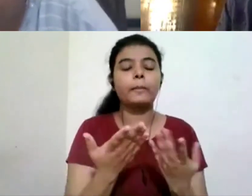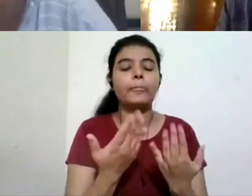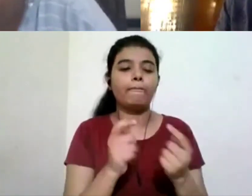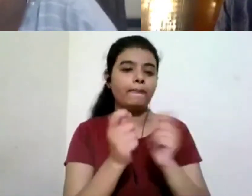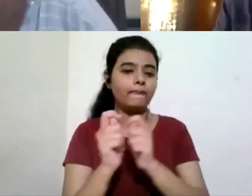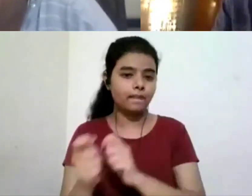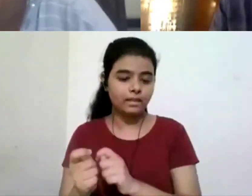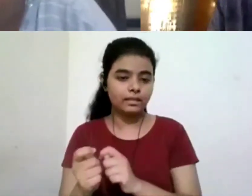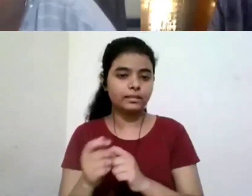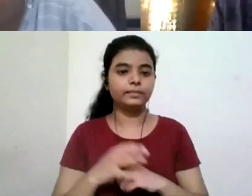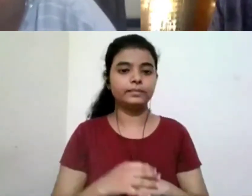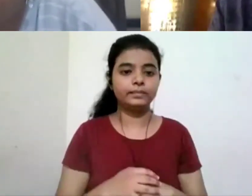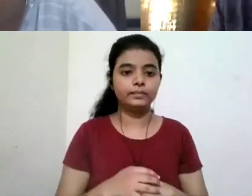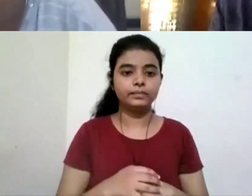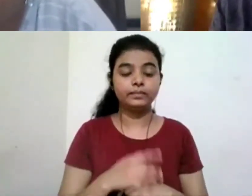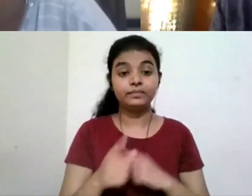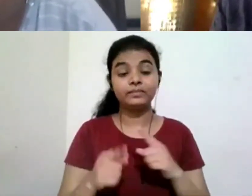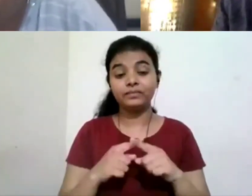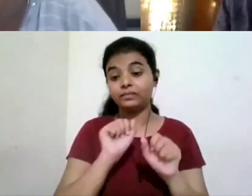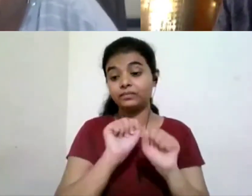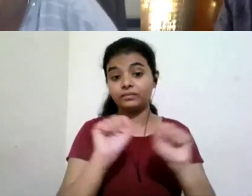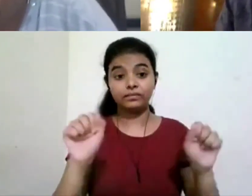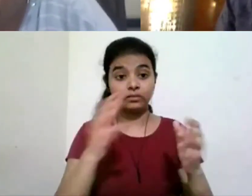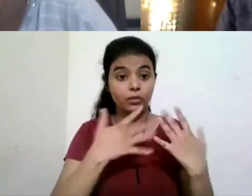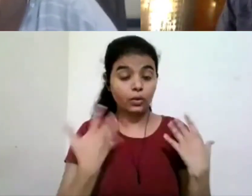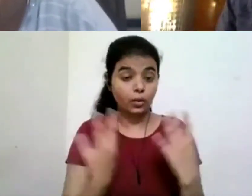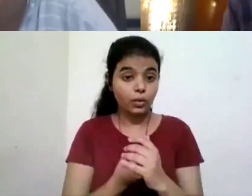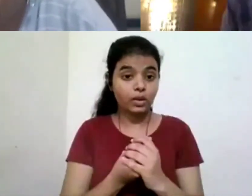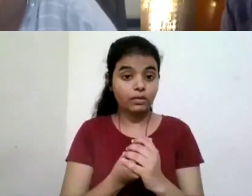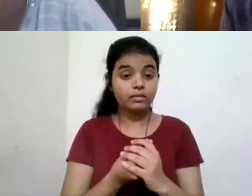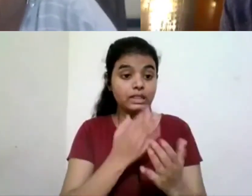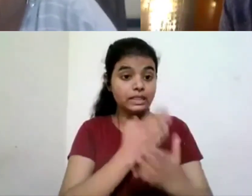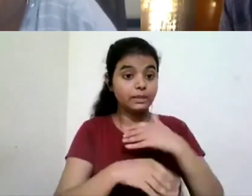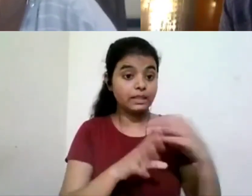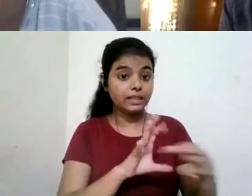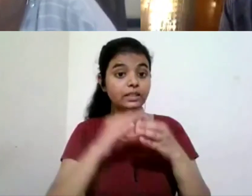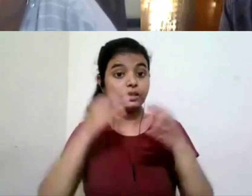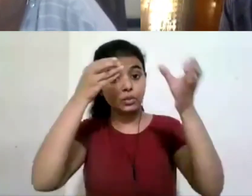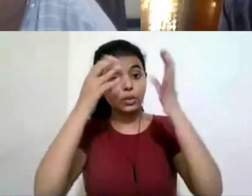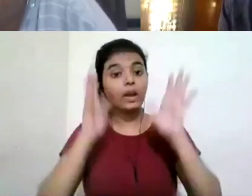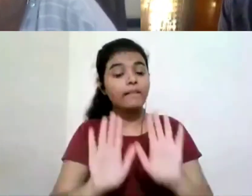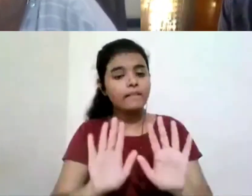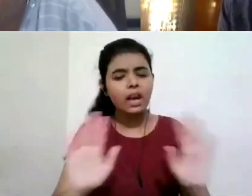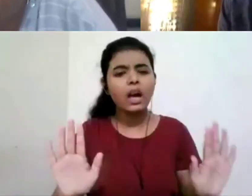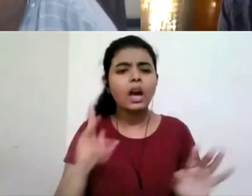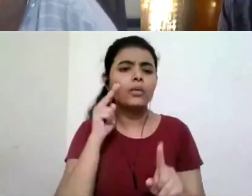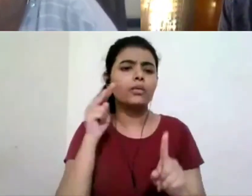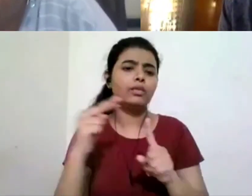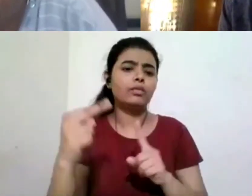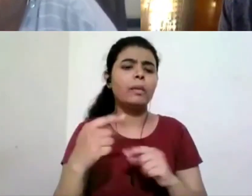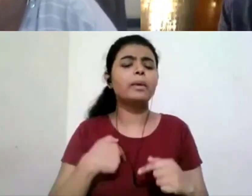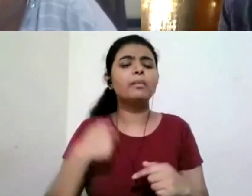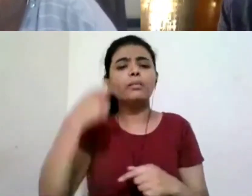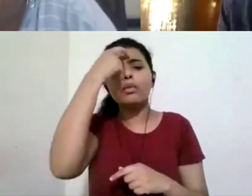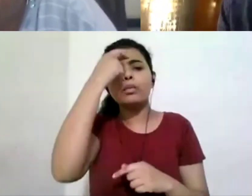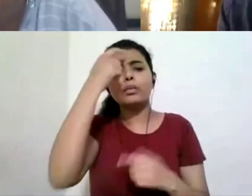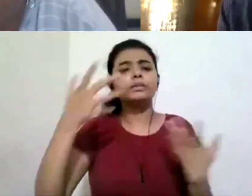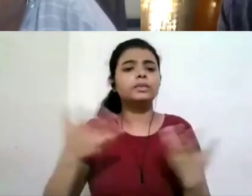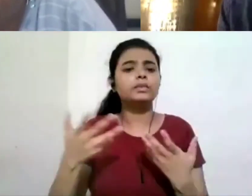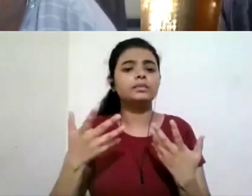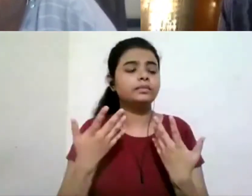legitimize this knowledge that we have about disability. But my problem is that when we use